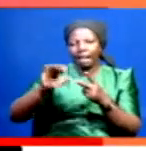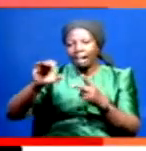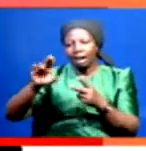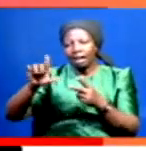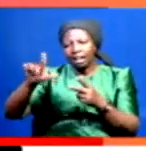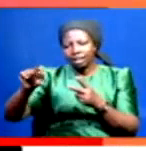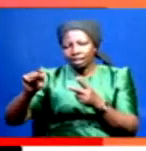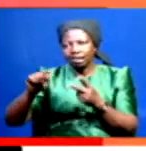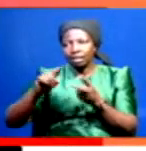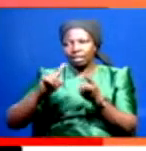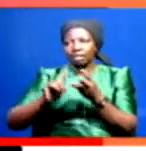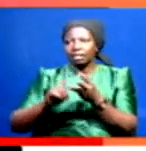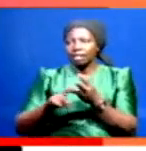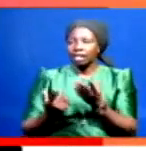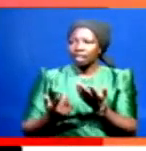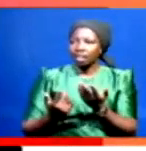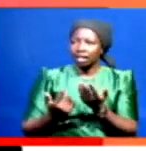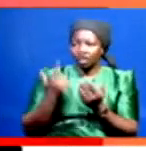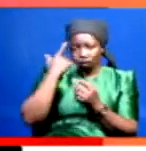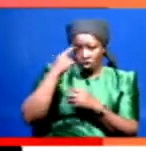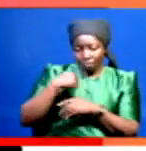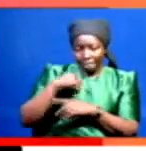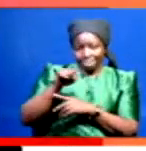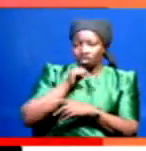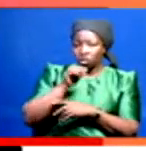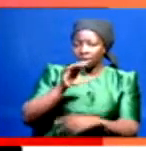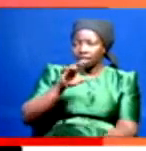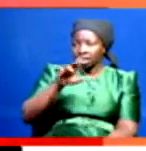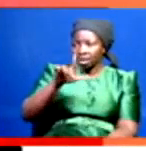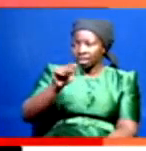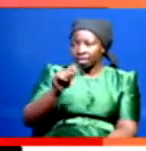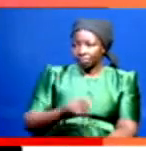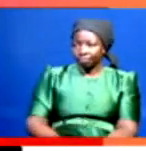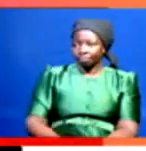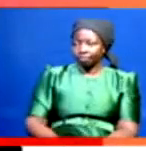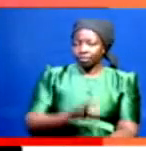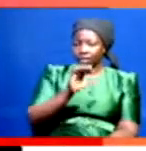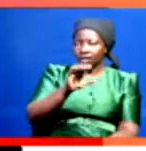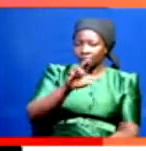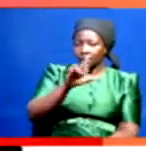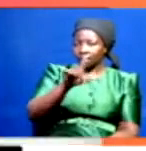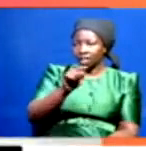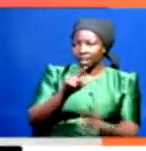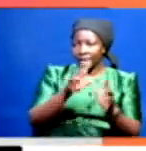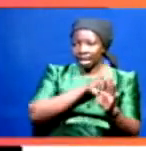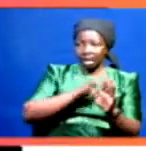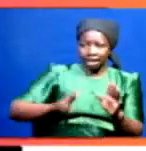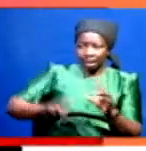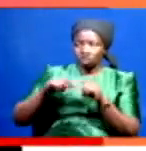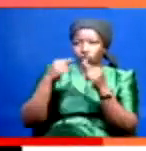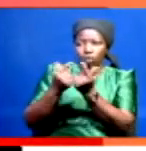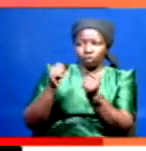occult? This, to me, is not even a cult. A cult is a religious group that is indoctrinating